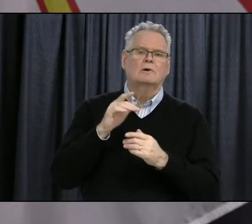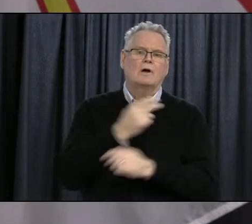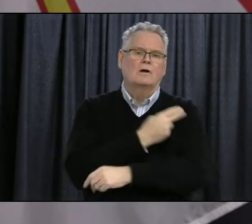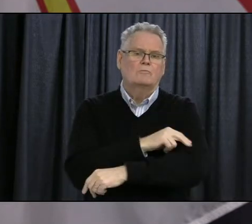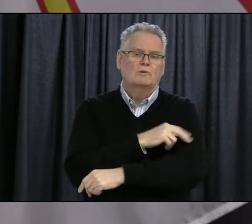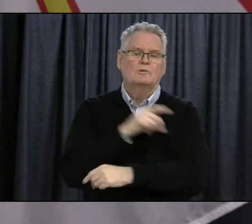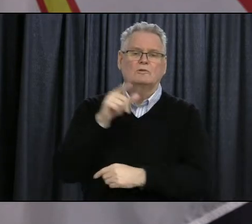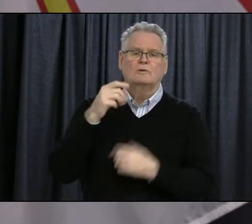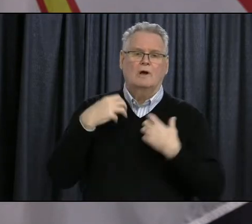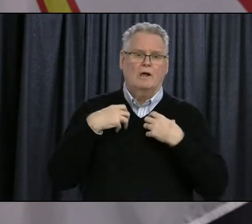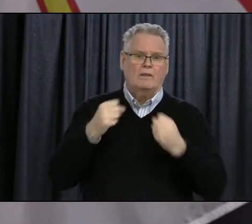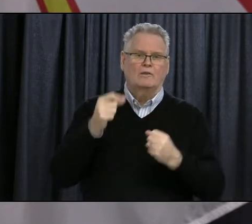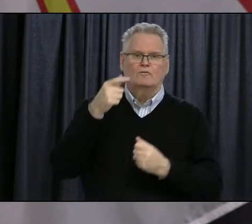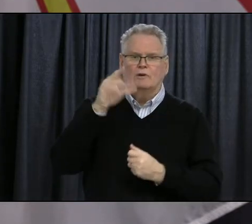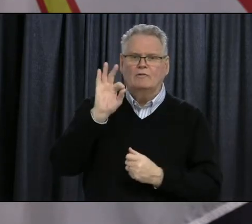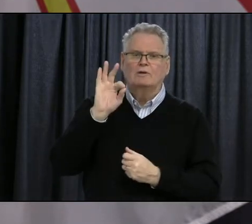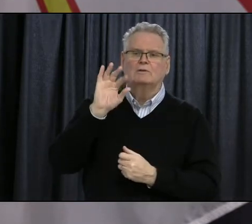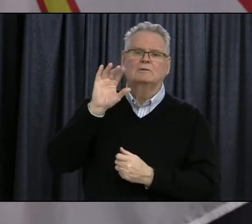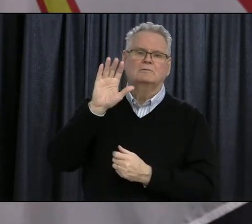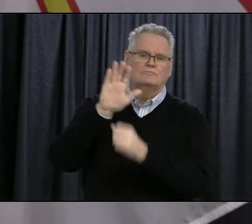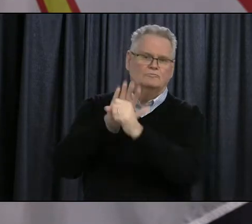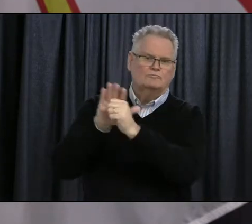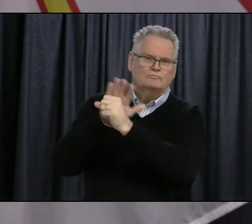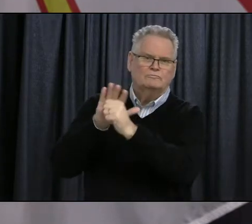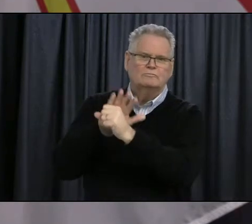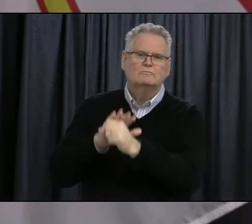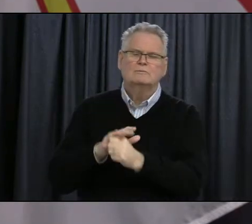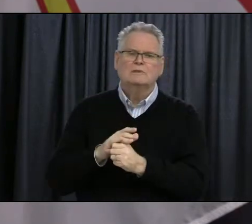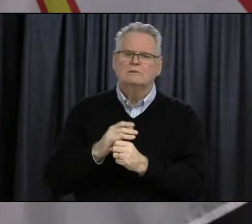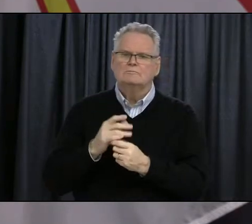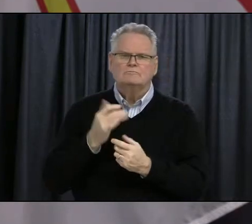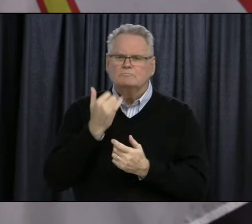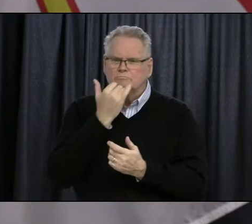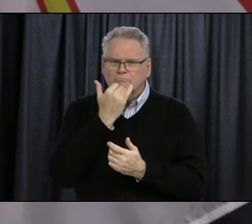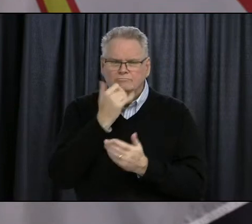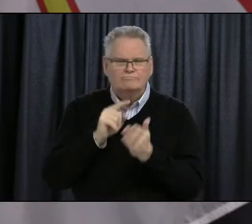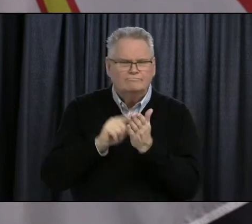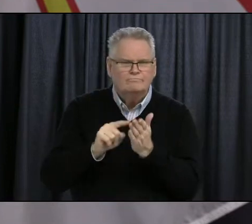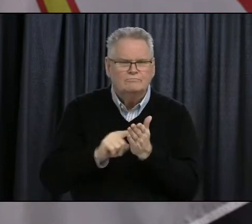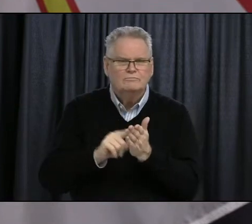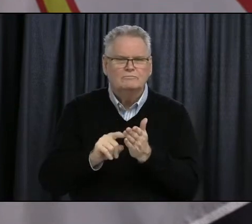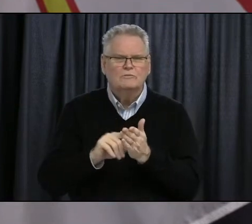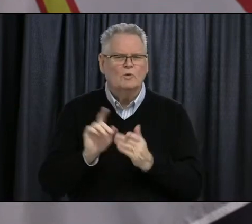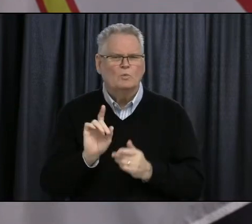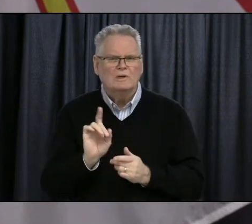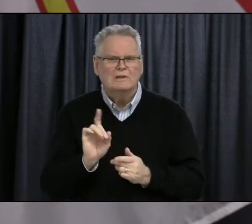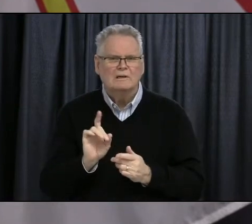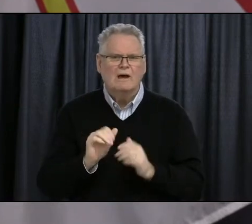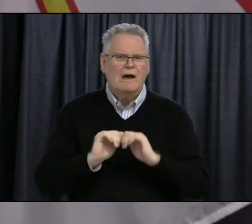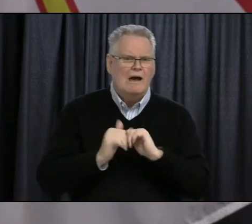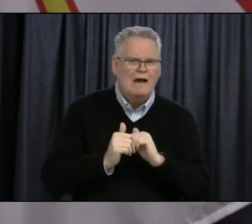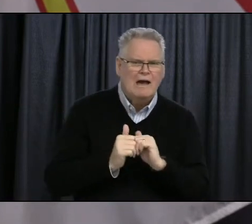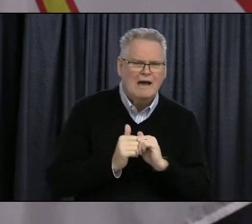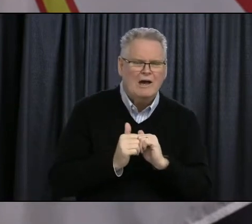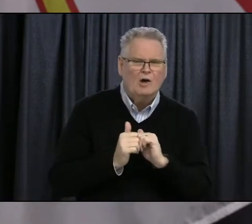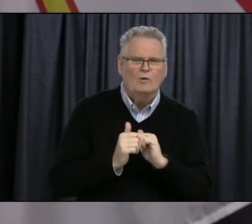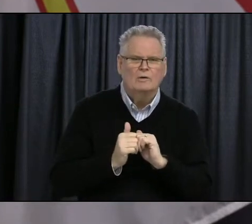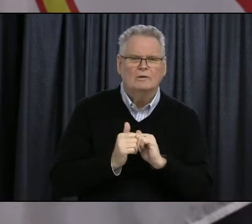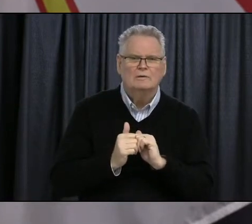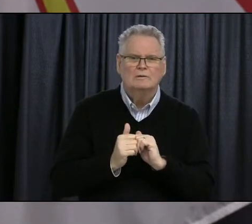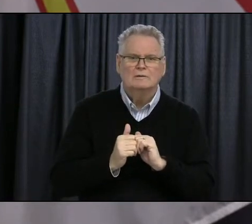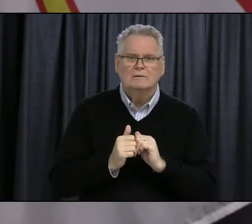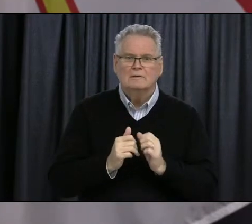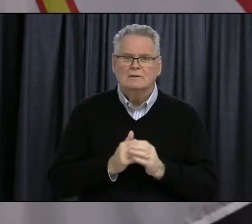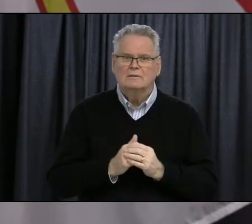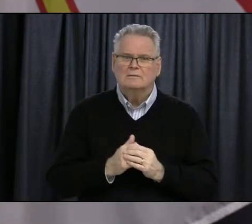the reason for that cold chain break was. And to the best of my knowledge at this